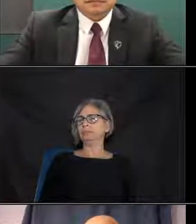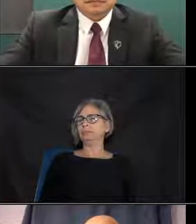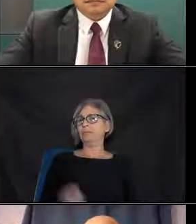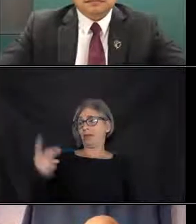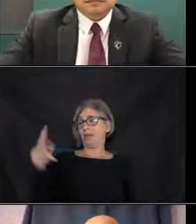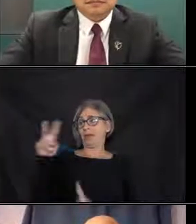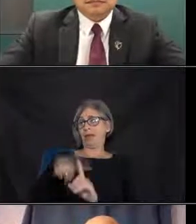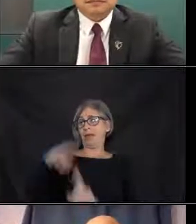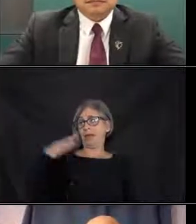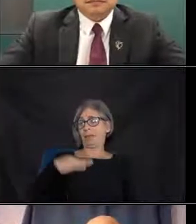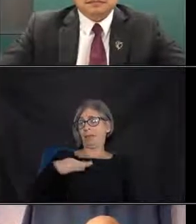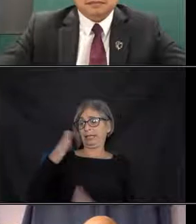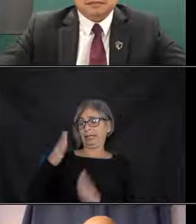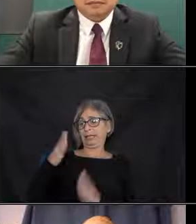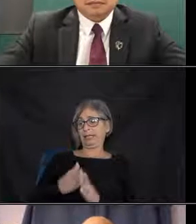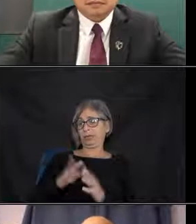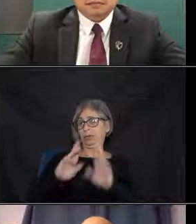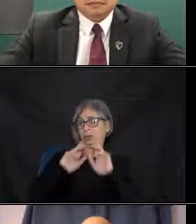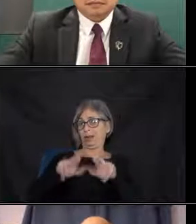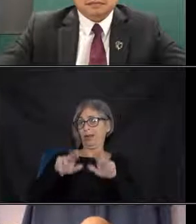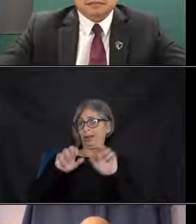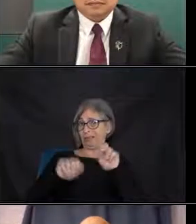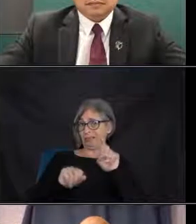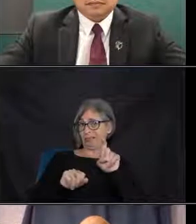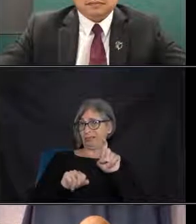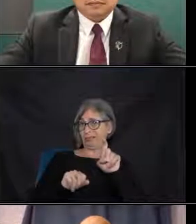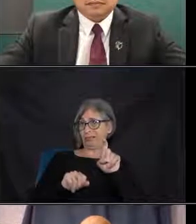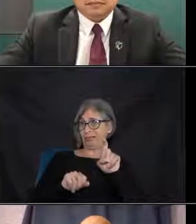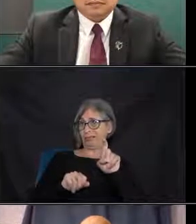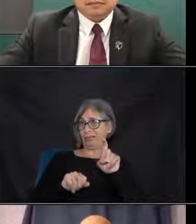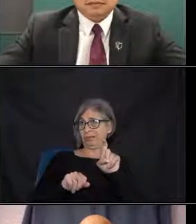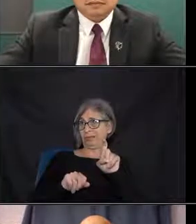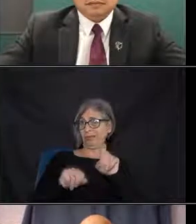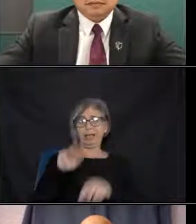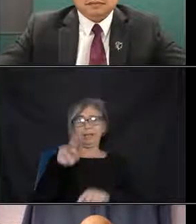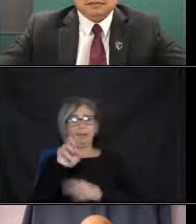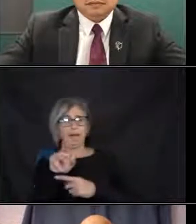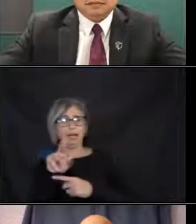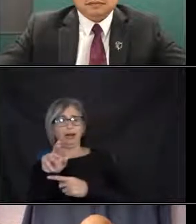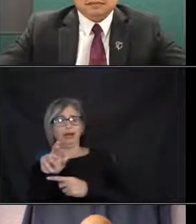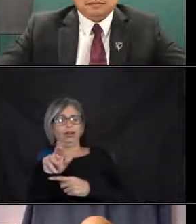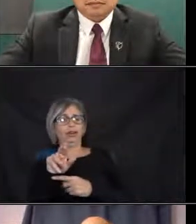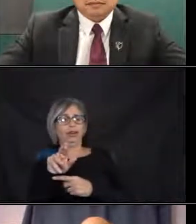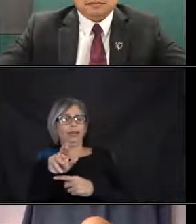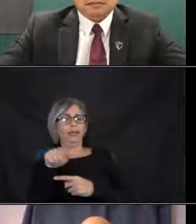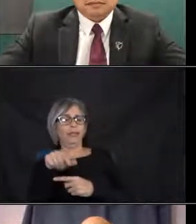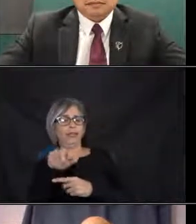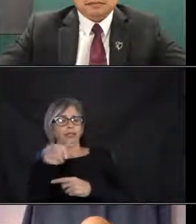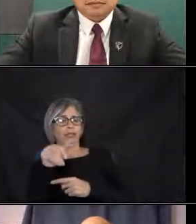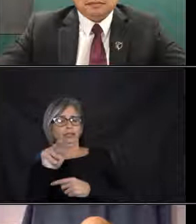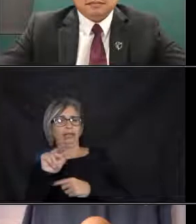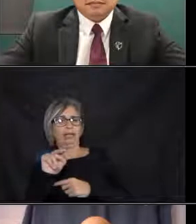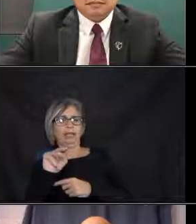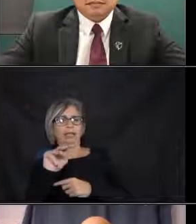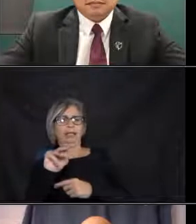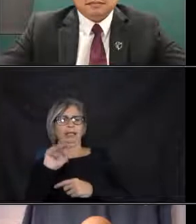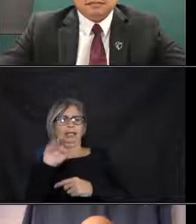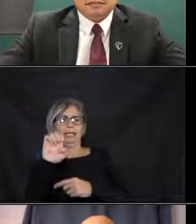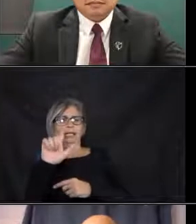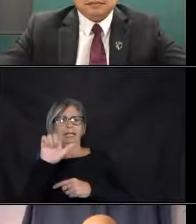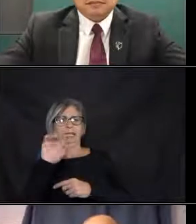applicant who could respond? I don't think so. Mayor Grant, this is John McNally. I was told a Brian Herbert or an Elizabeth